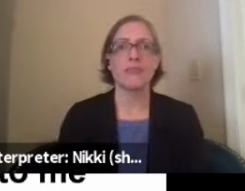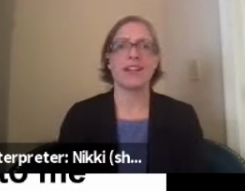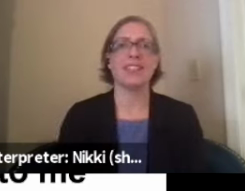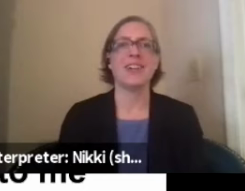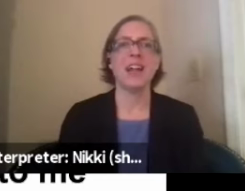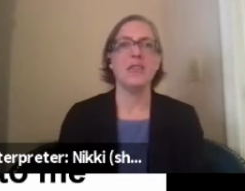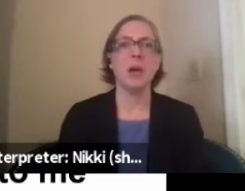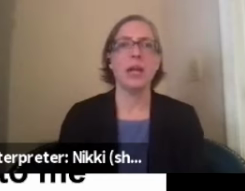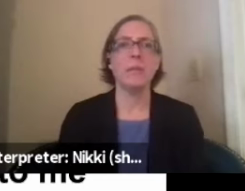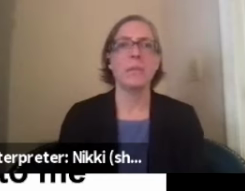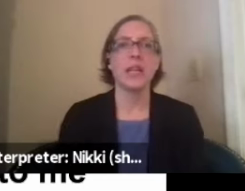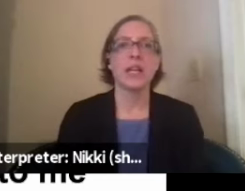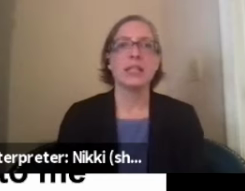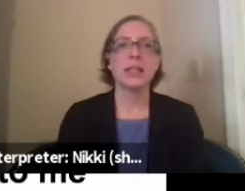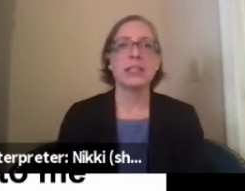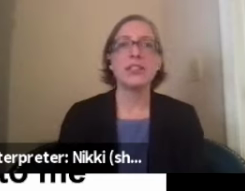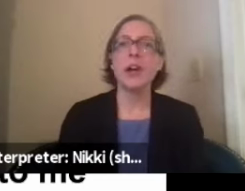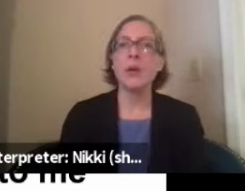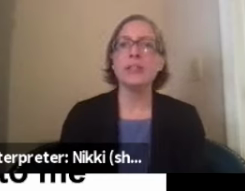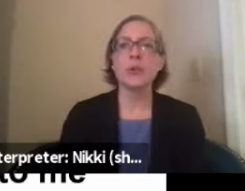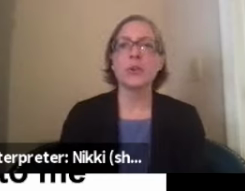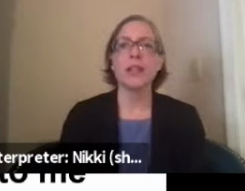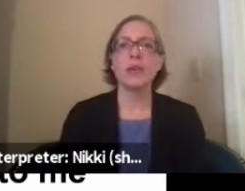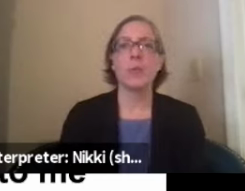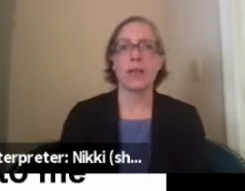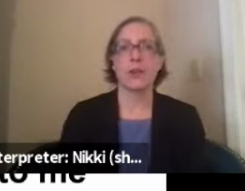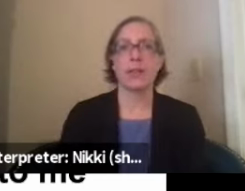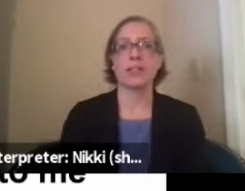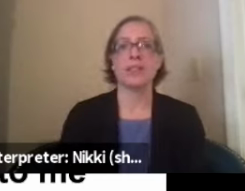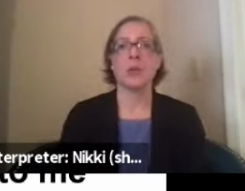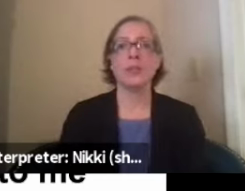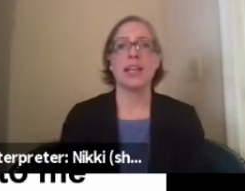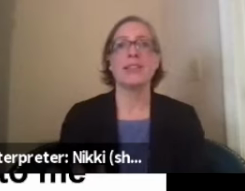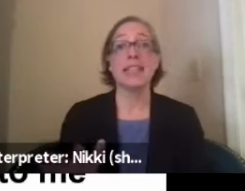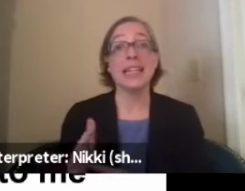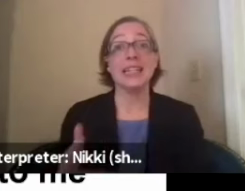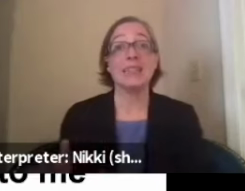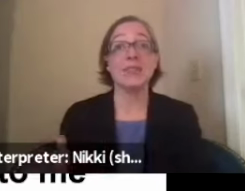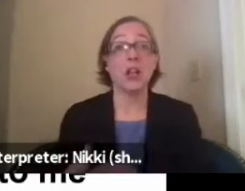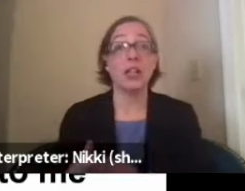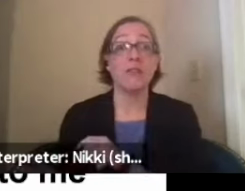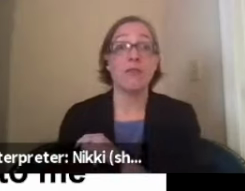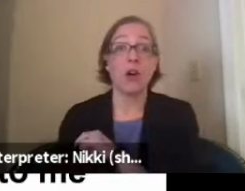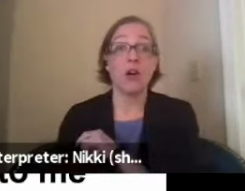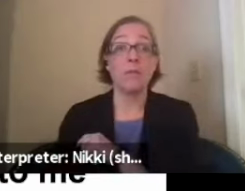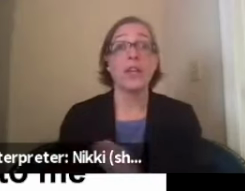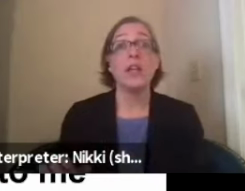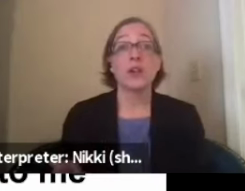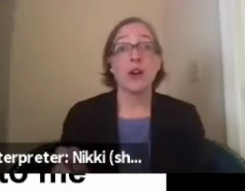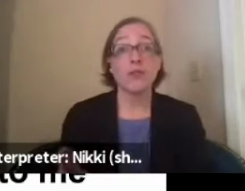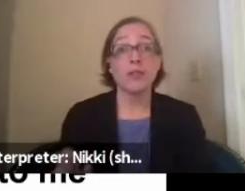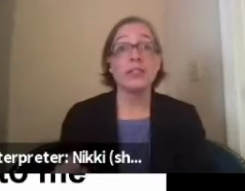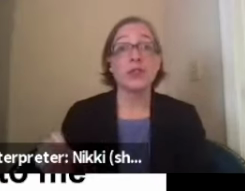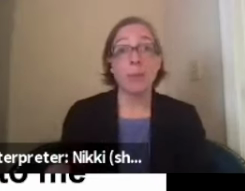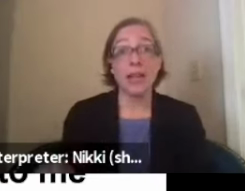of like a fairy tale kind of way. He said, it's sort of like weather because it's almost like the leaves falling in the fall.